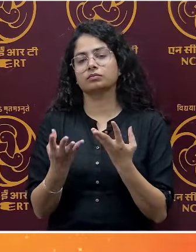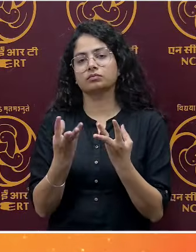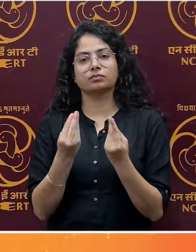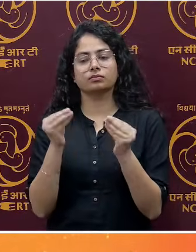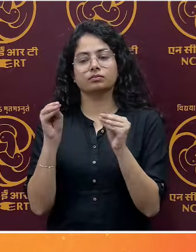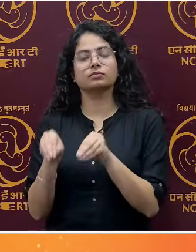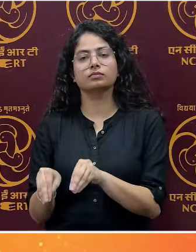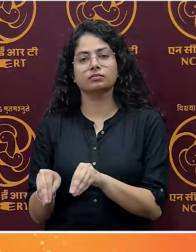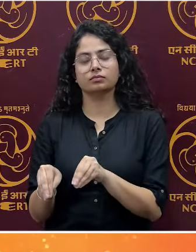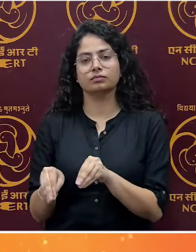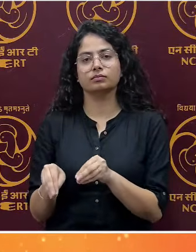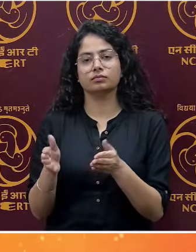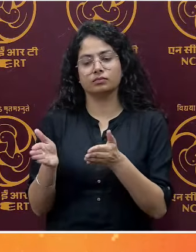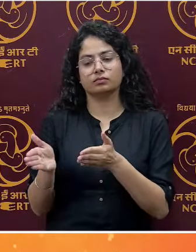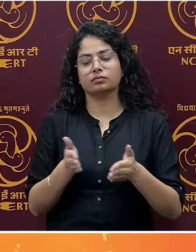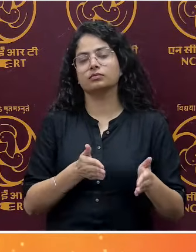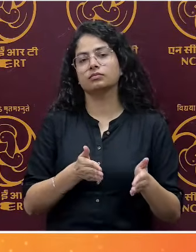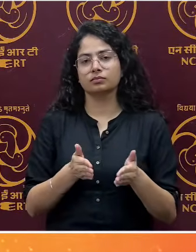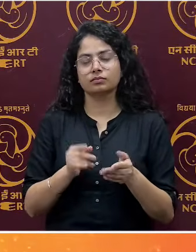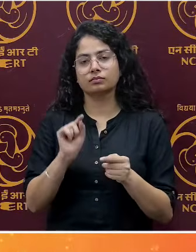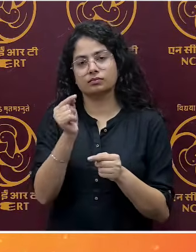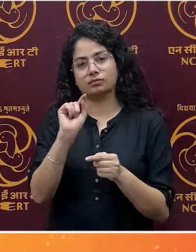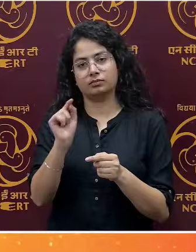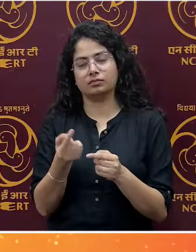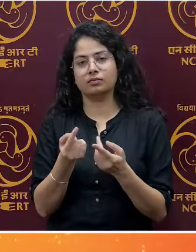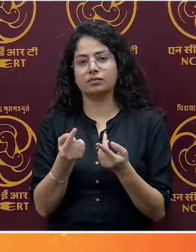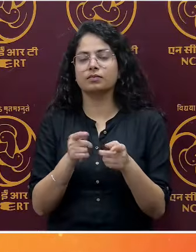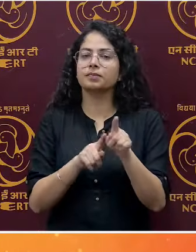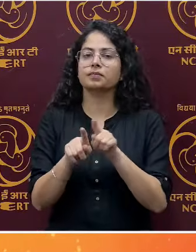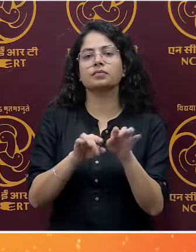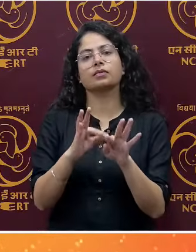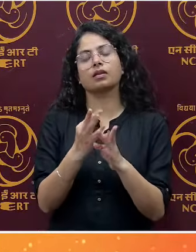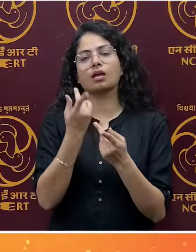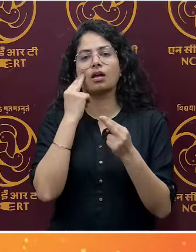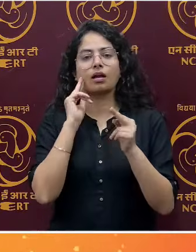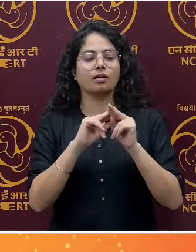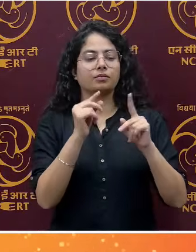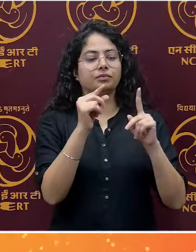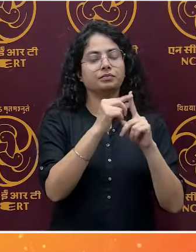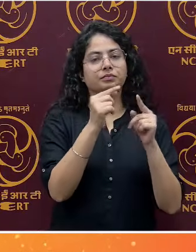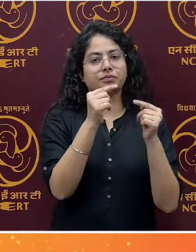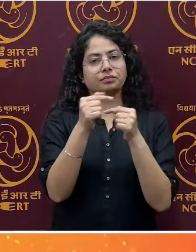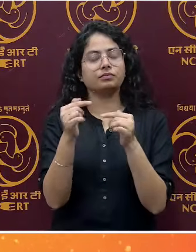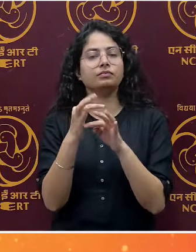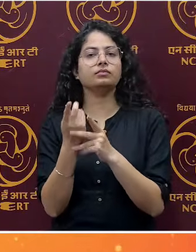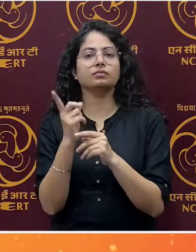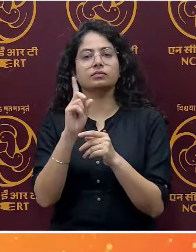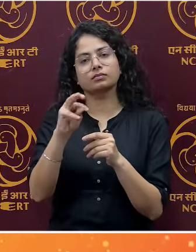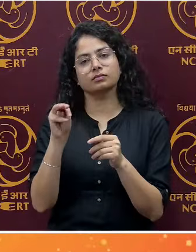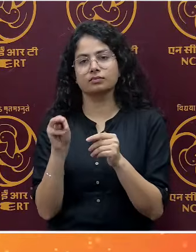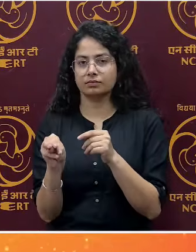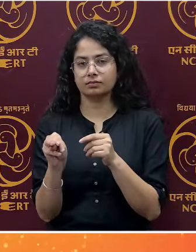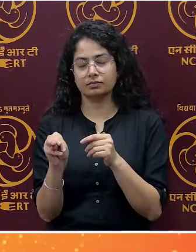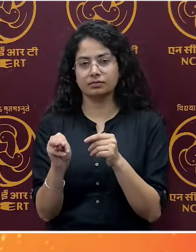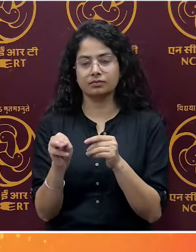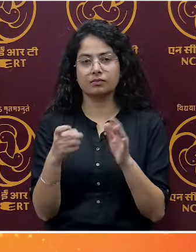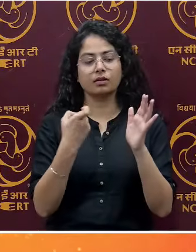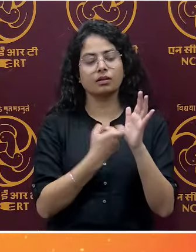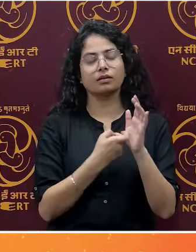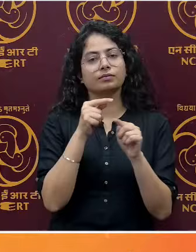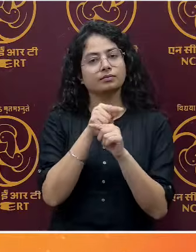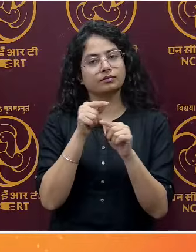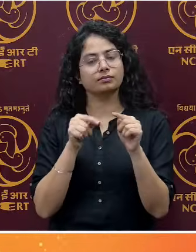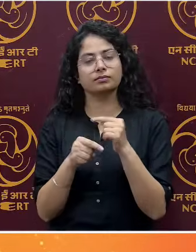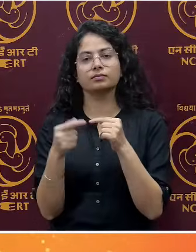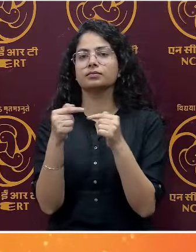by comma. So let's assume that we have the principal amount as 1000, and let's take the rate of interest or